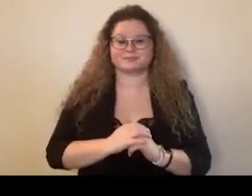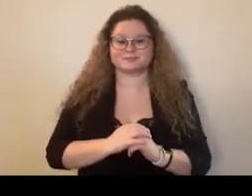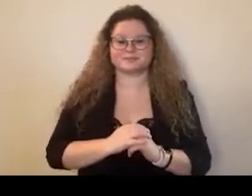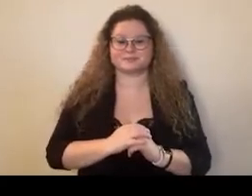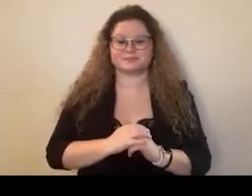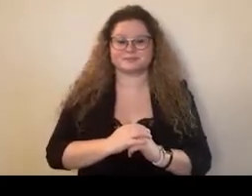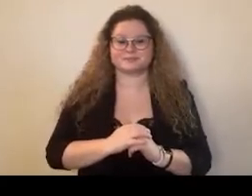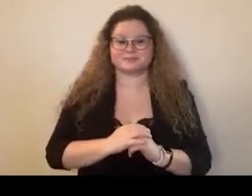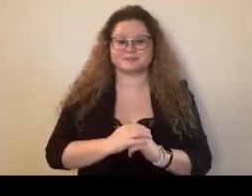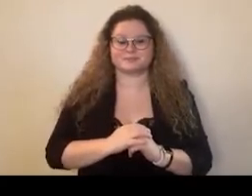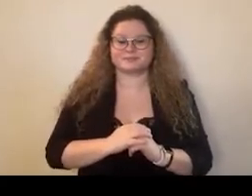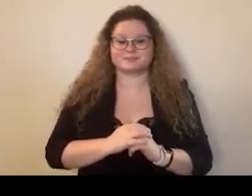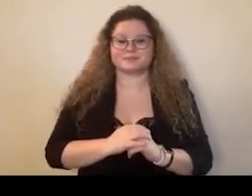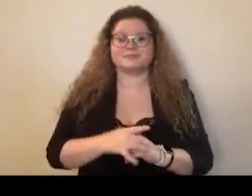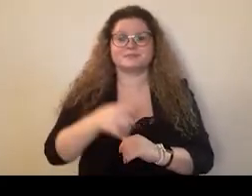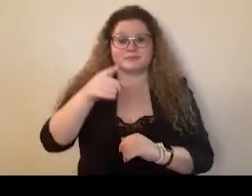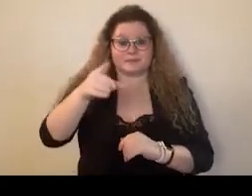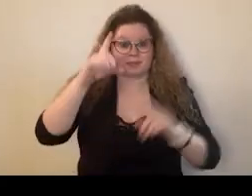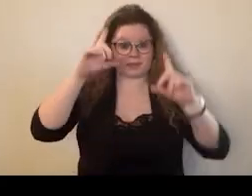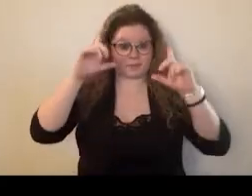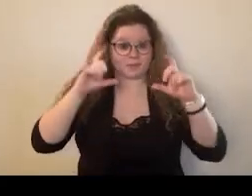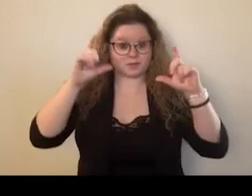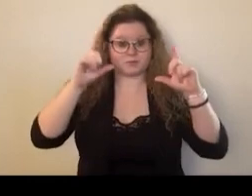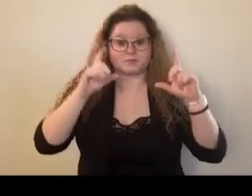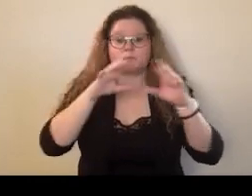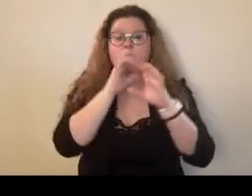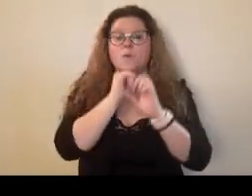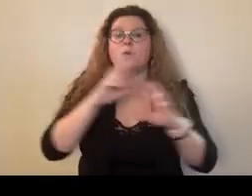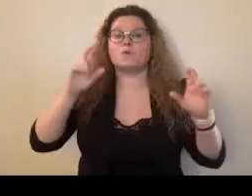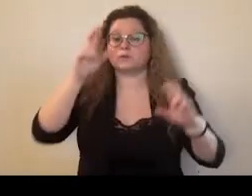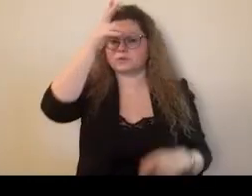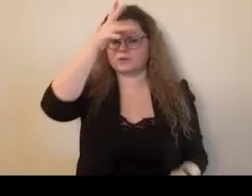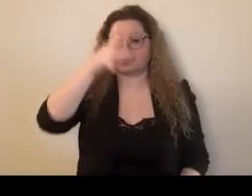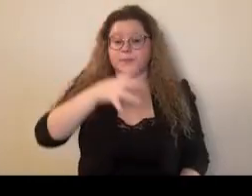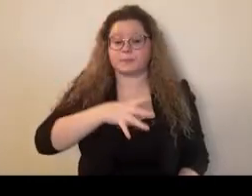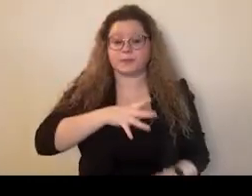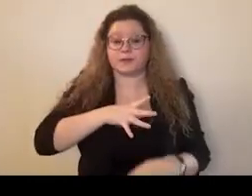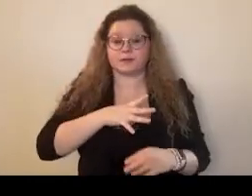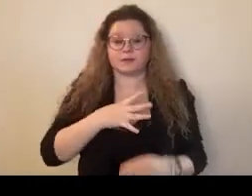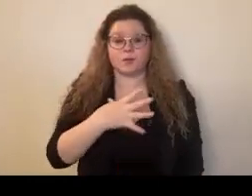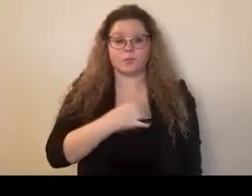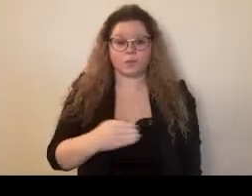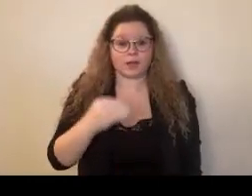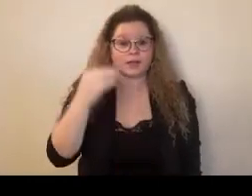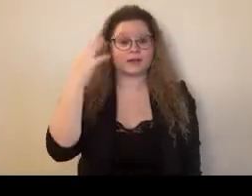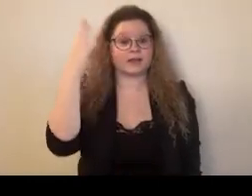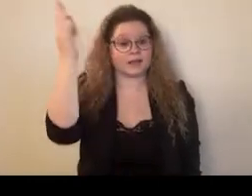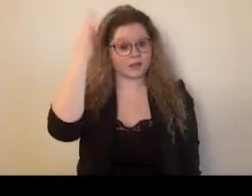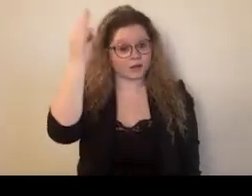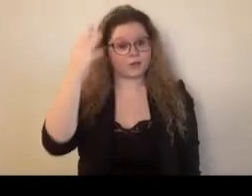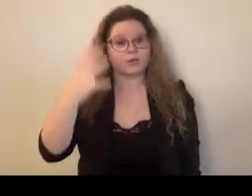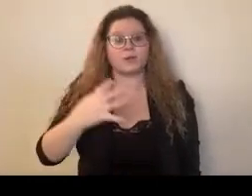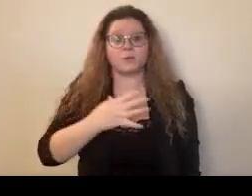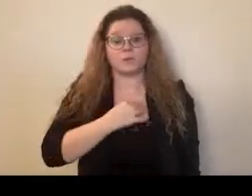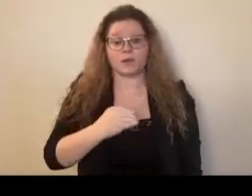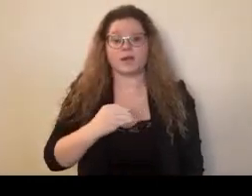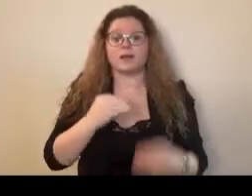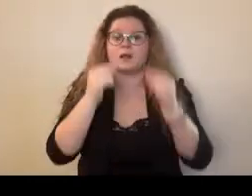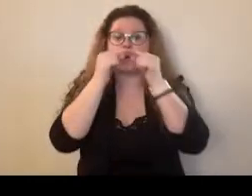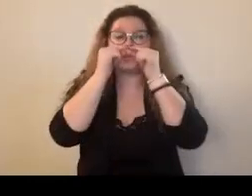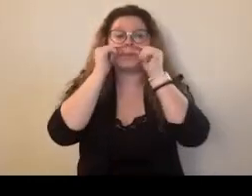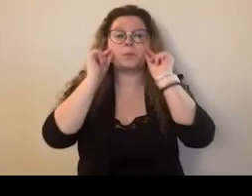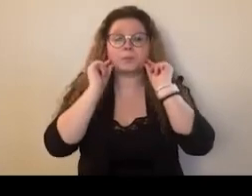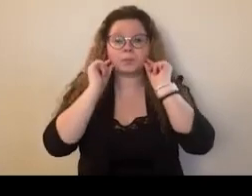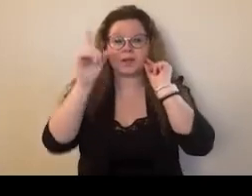close portrait image of an elderly gentleman with white hair, white moustache and black rimmed